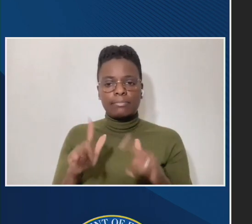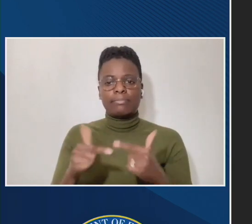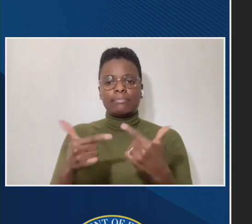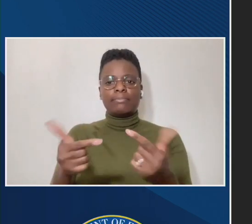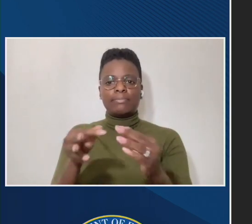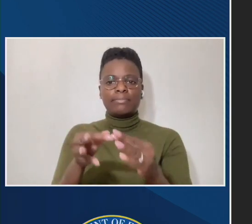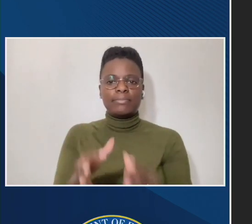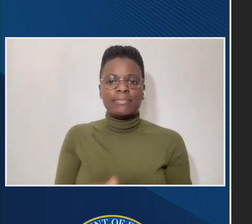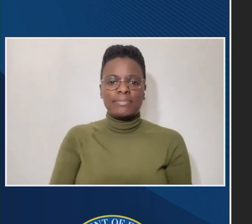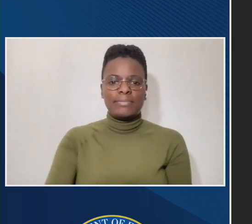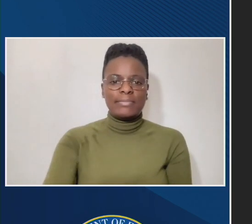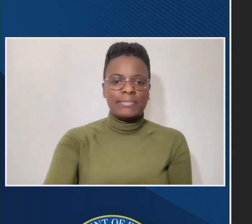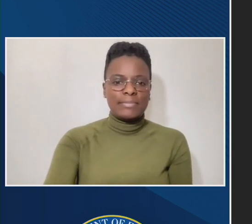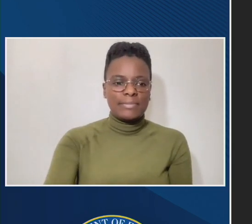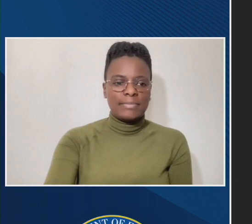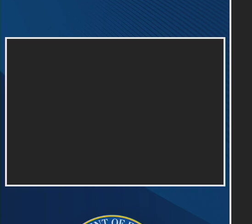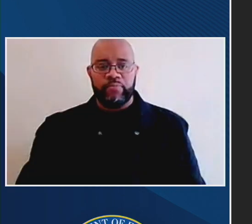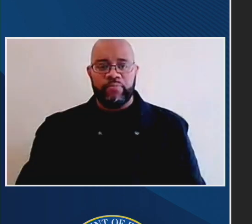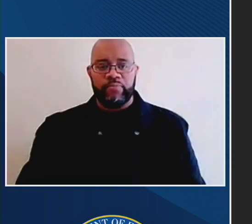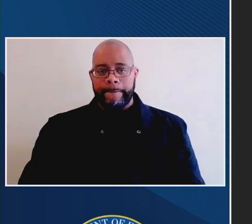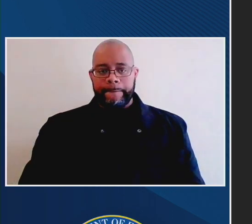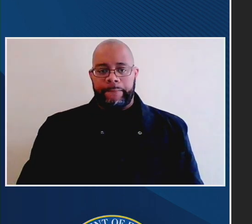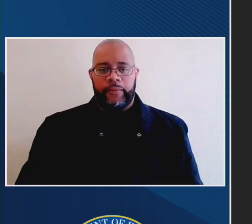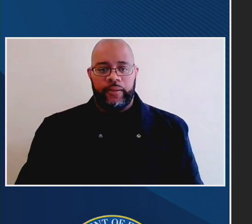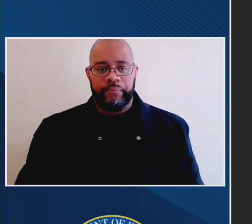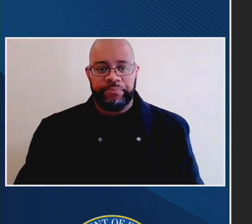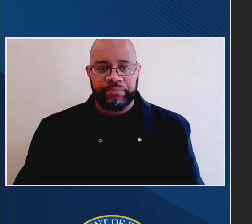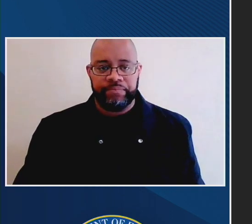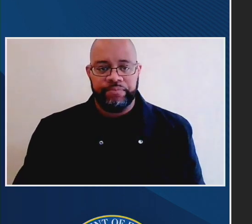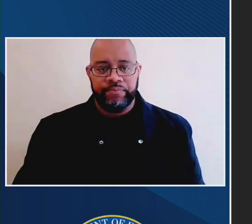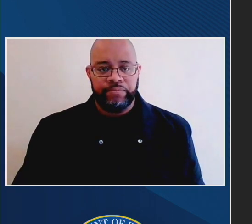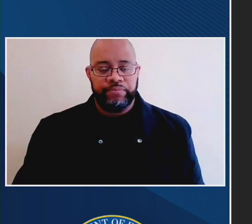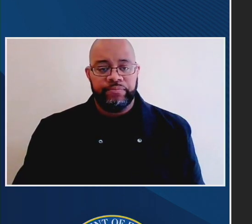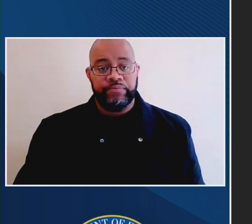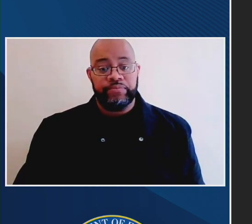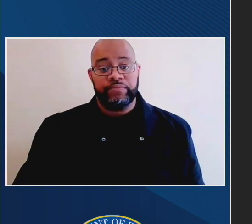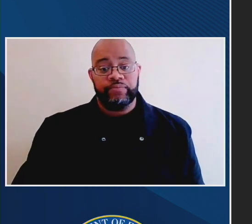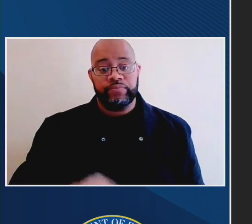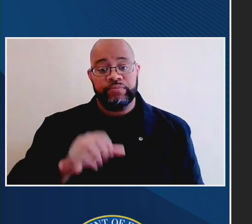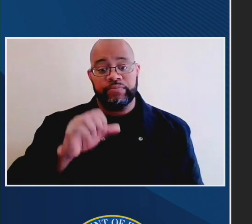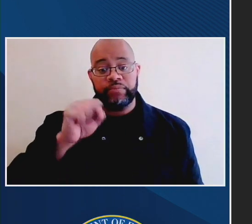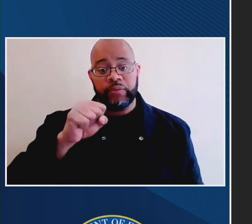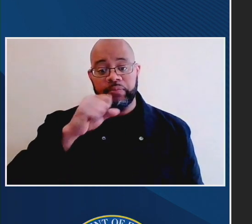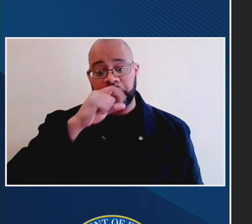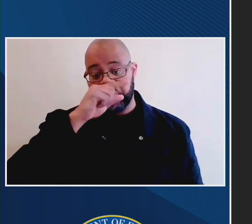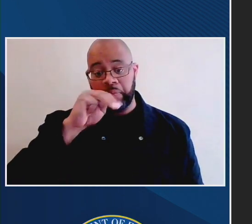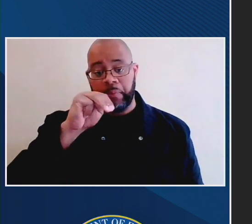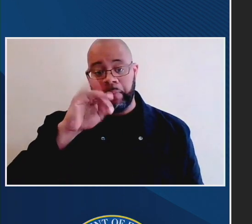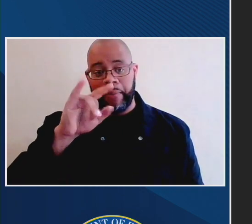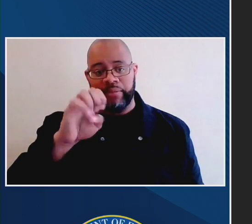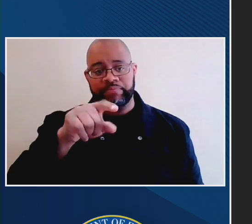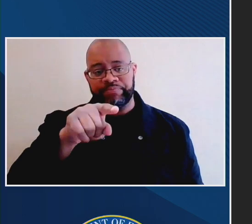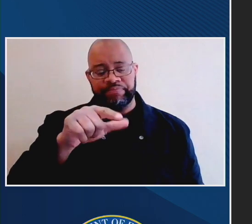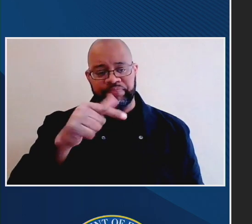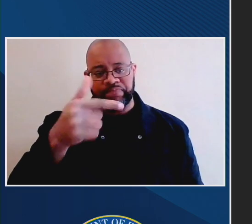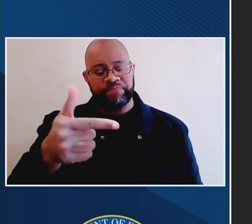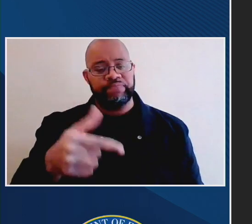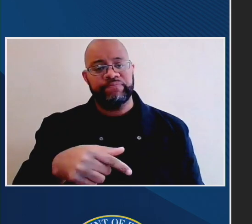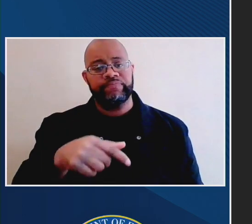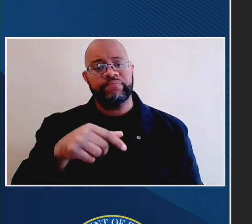proposed to strike that. So there was a reason that was put into the regulation. So I would encourage, the subcommittee